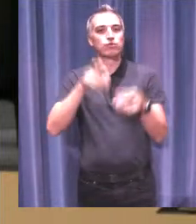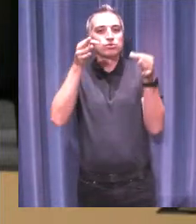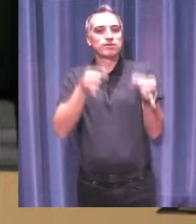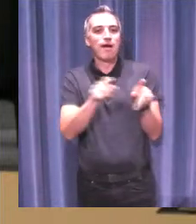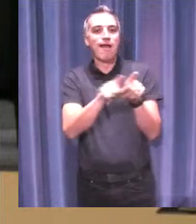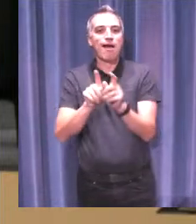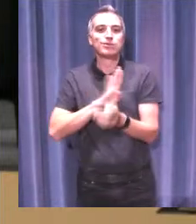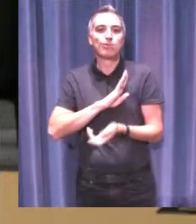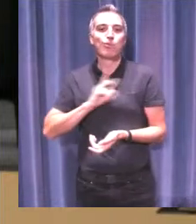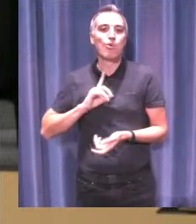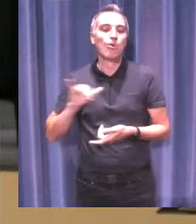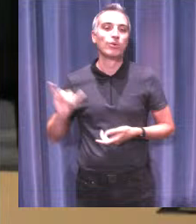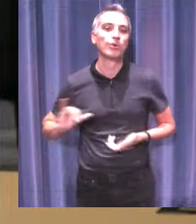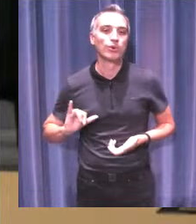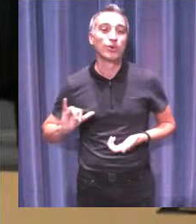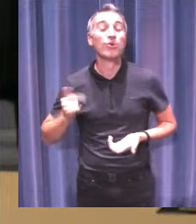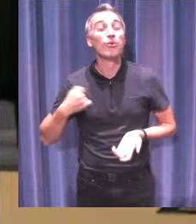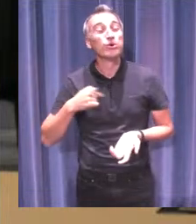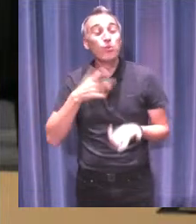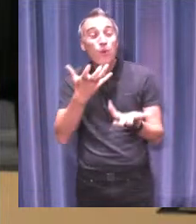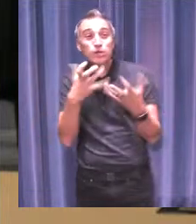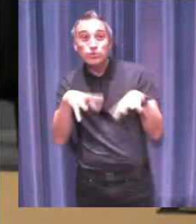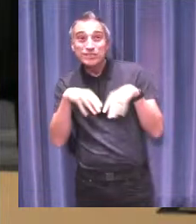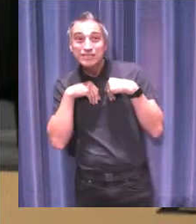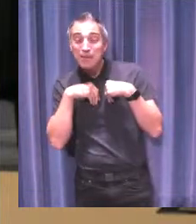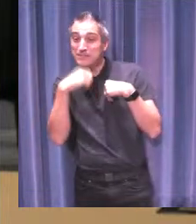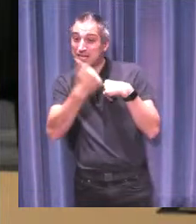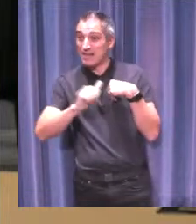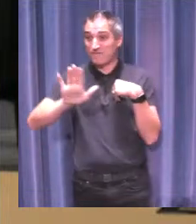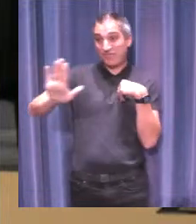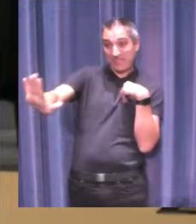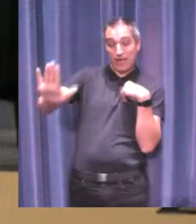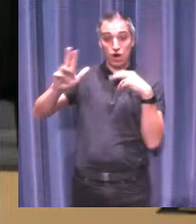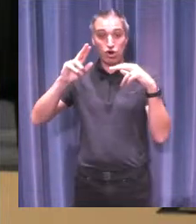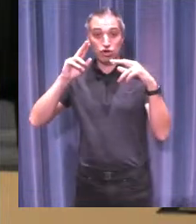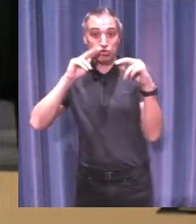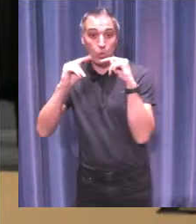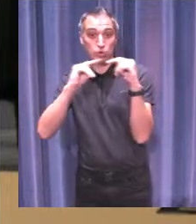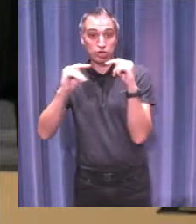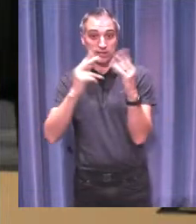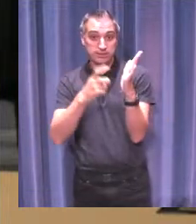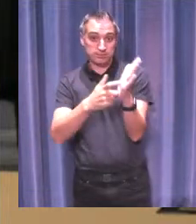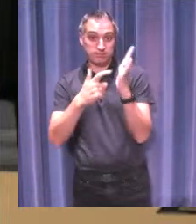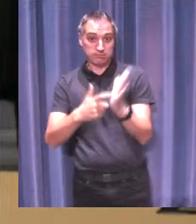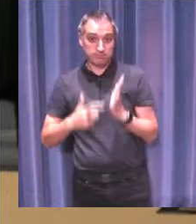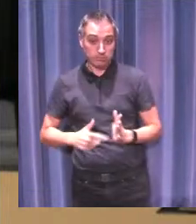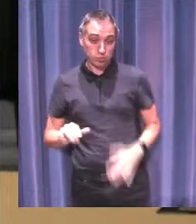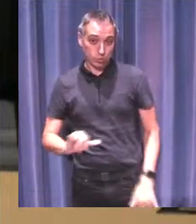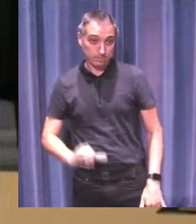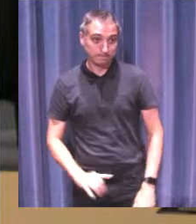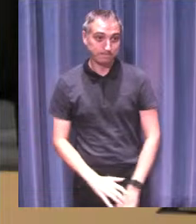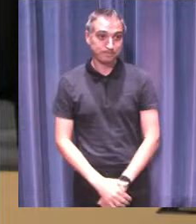well, whether you would want to accept any conditions they would put on this. But, all right.